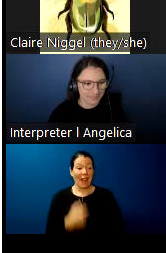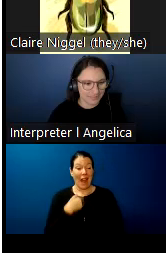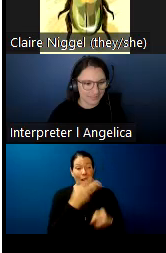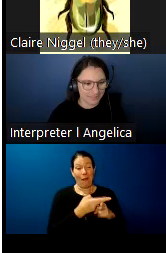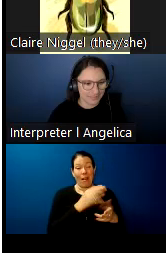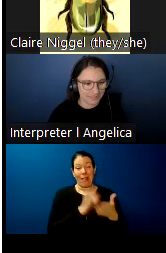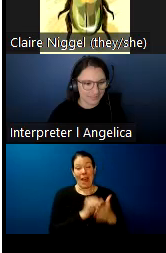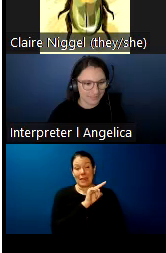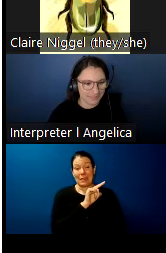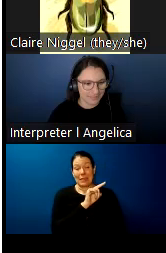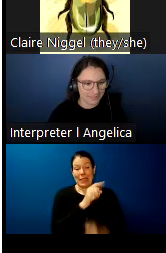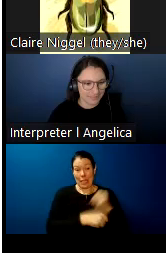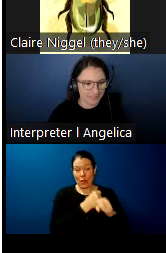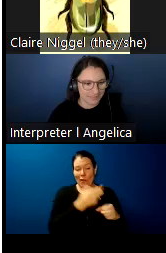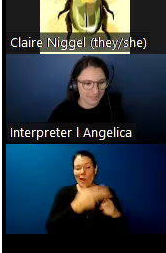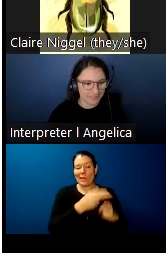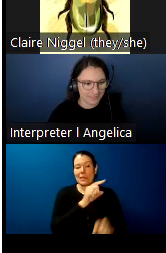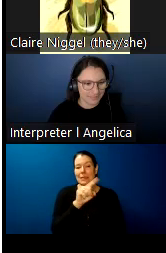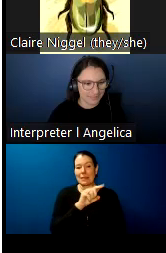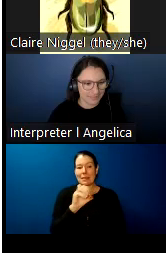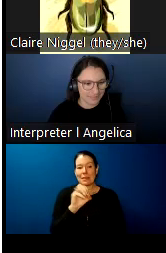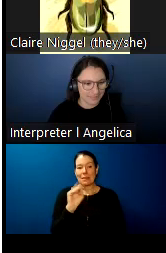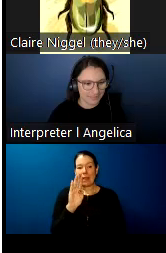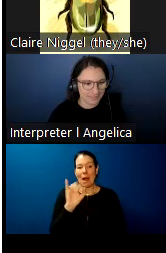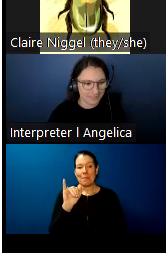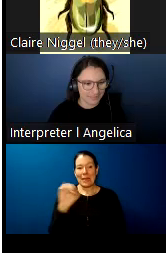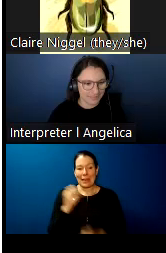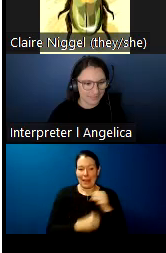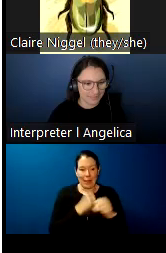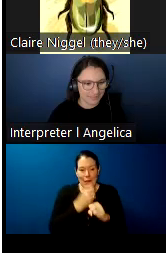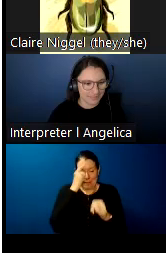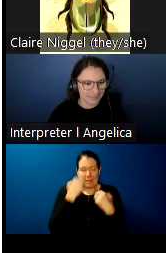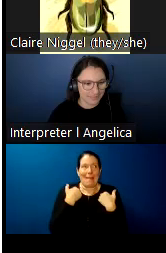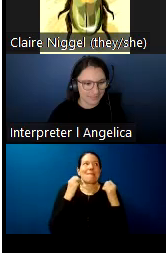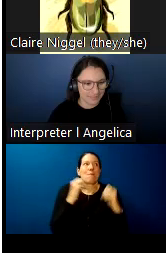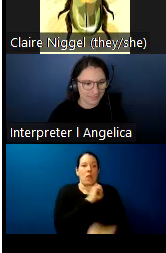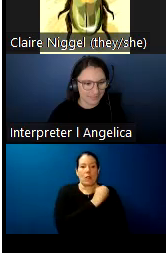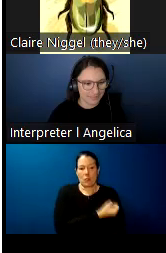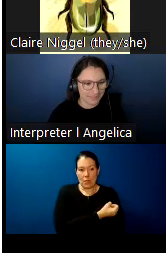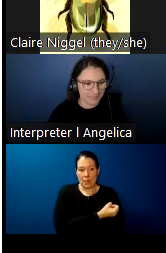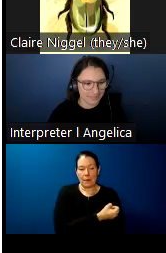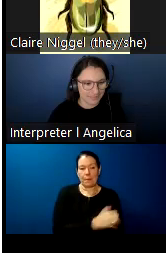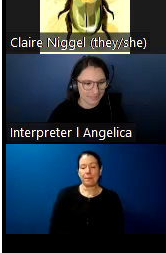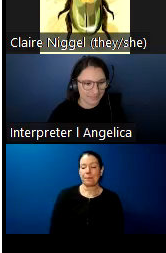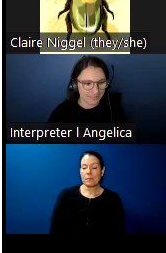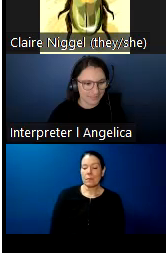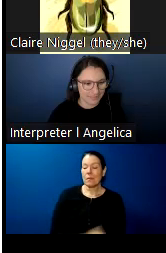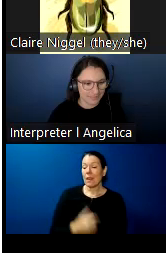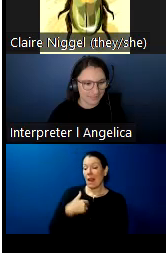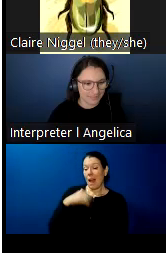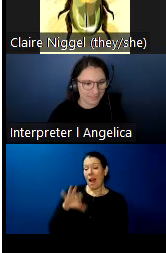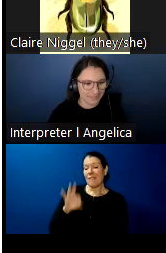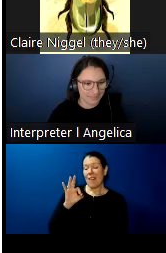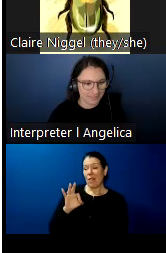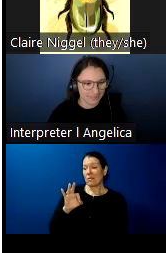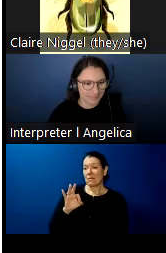course this had an effect on my career. When once I'd been very energetic and very driven, I found it much harder to get the kind of energy